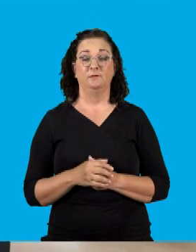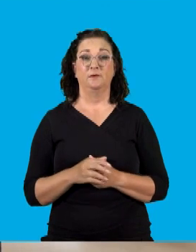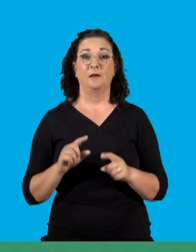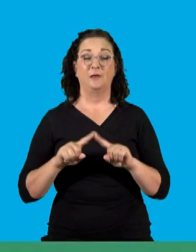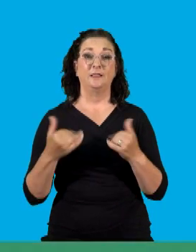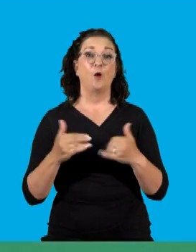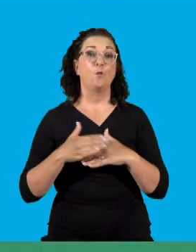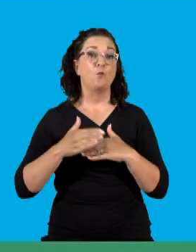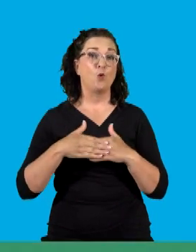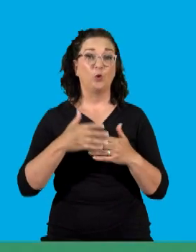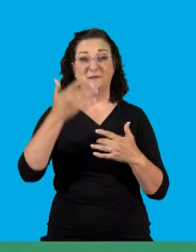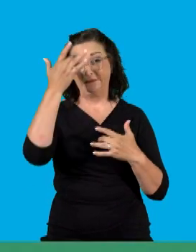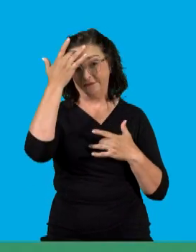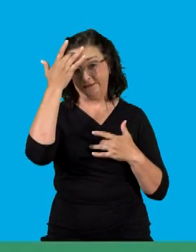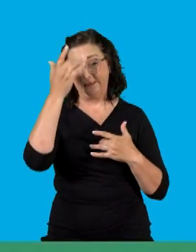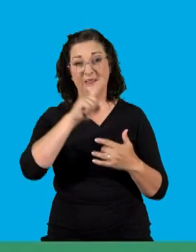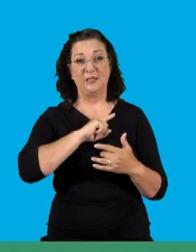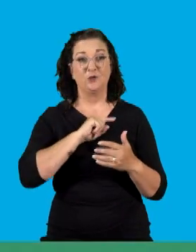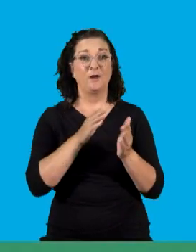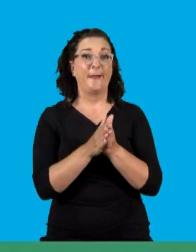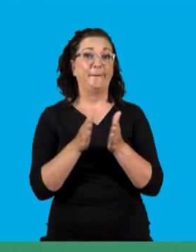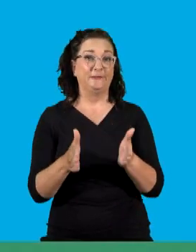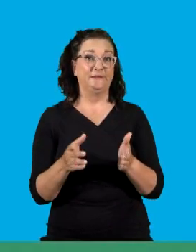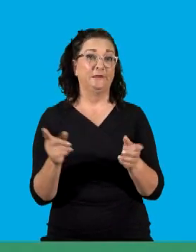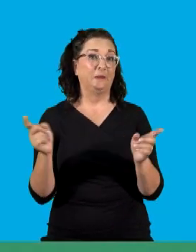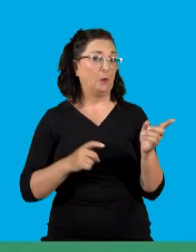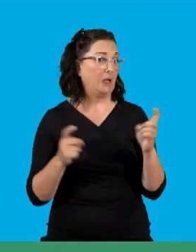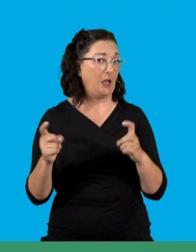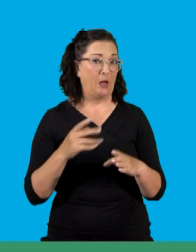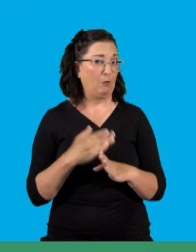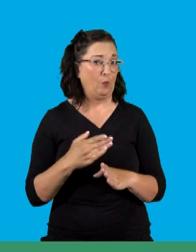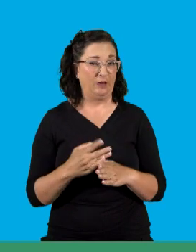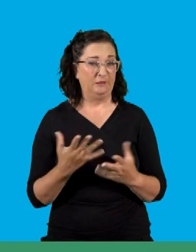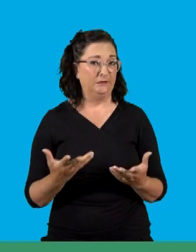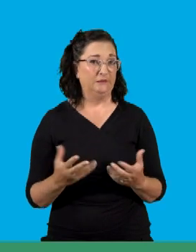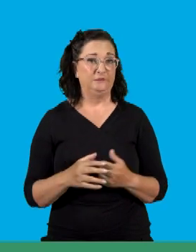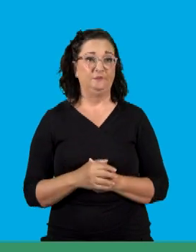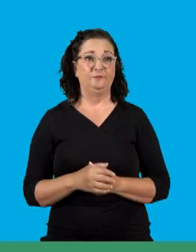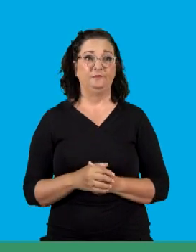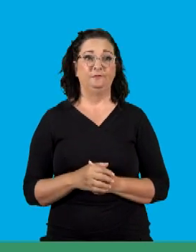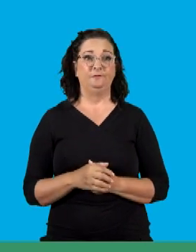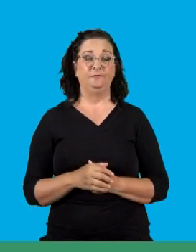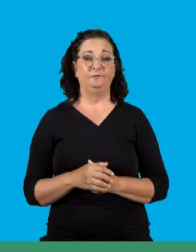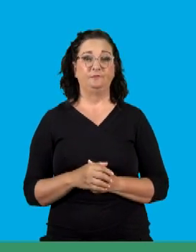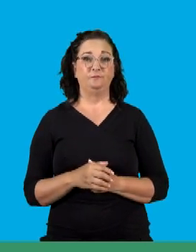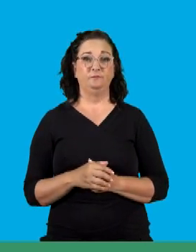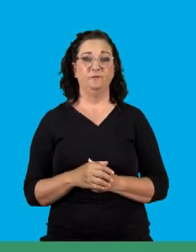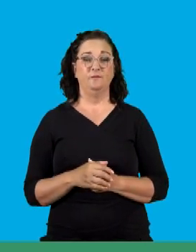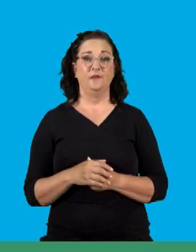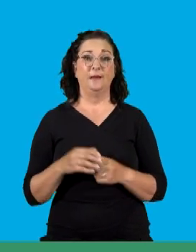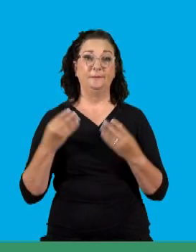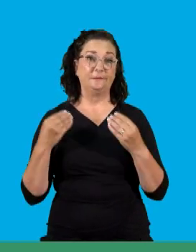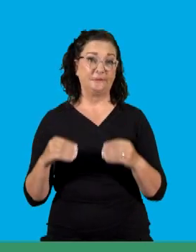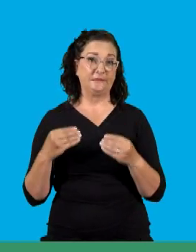High absenteeism from illness resulting in decrease in productivity. So it happens that